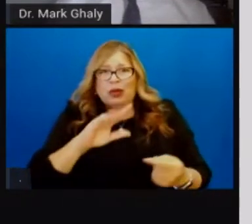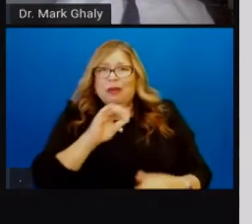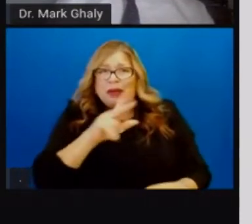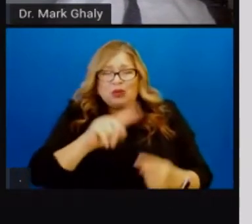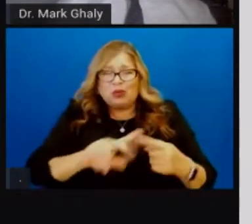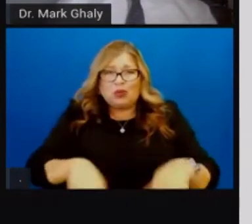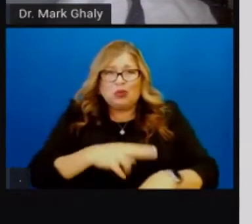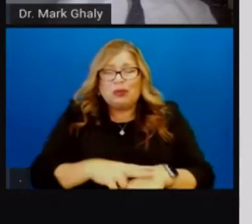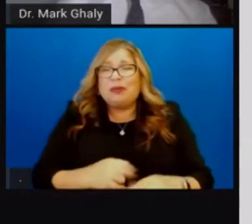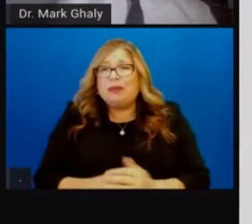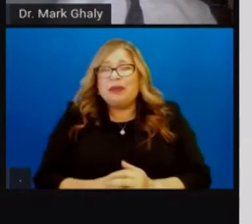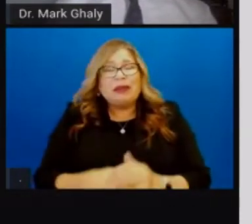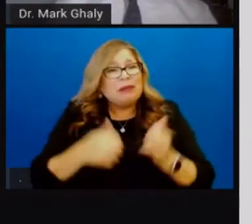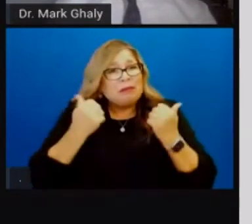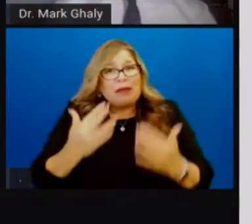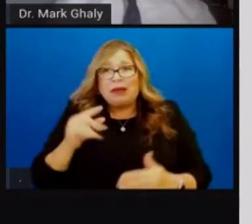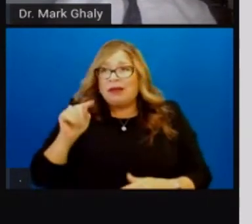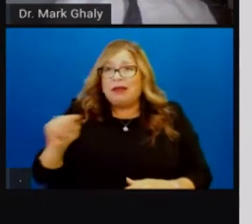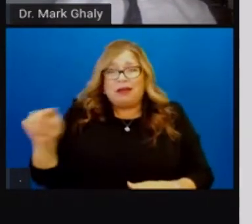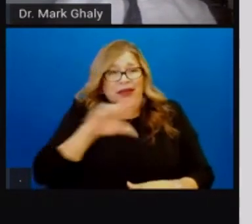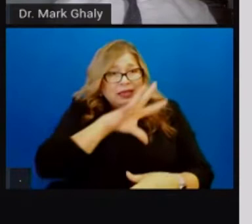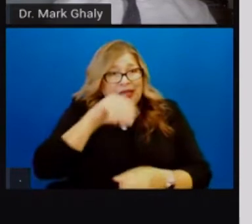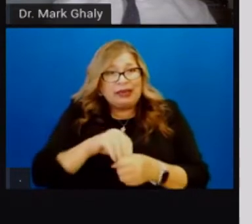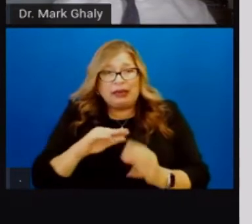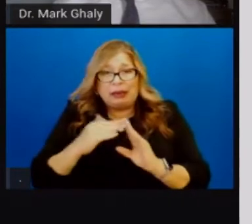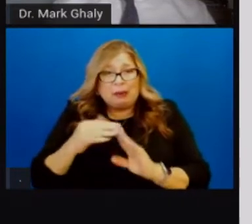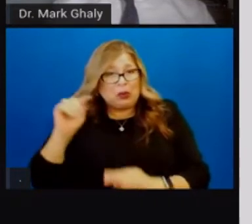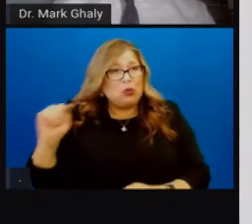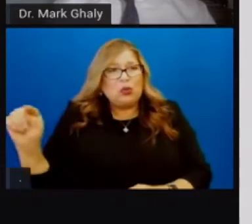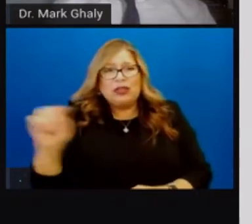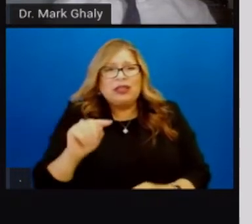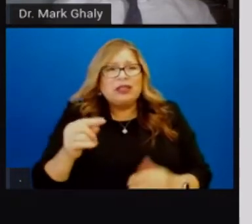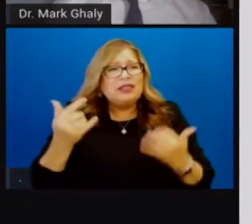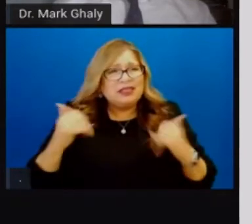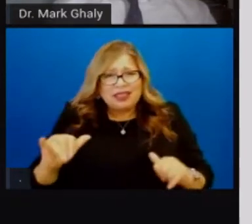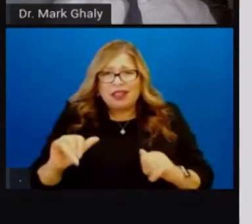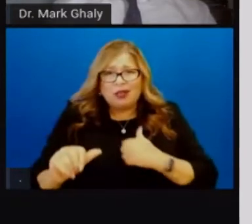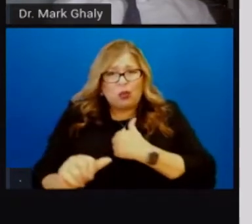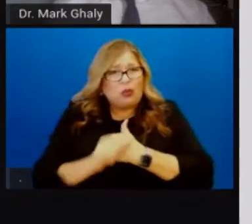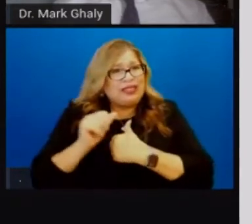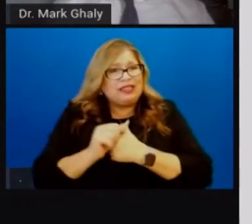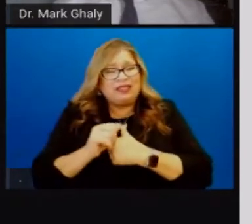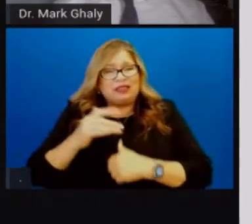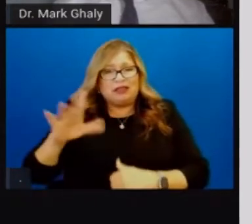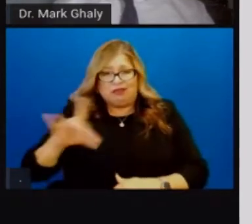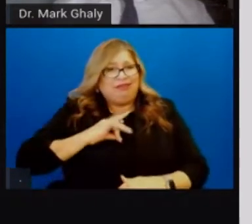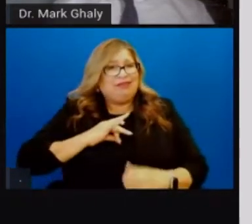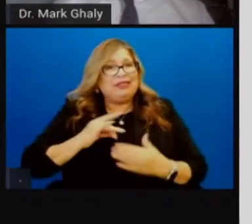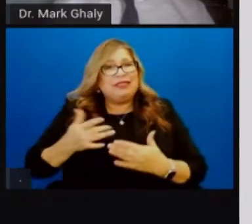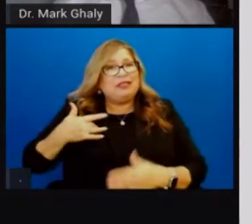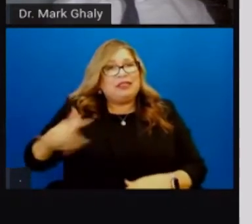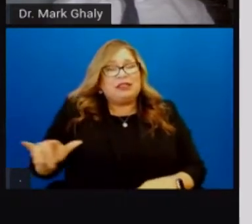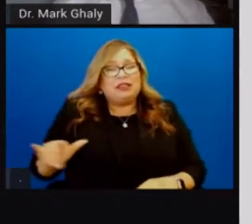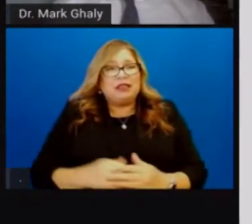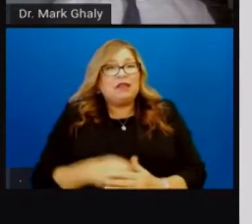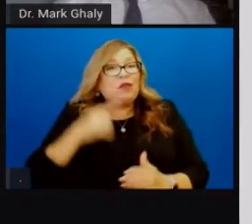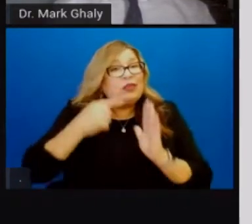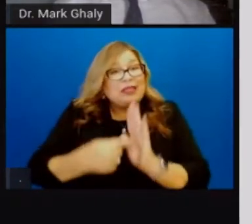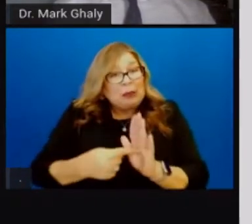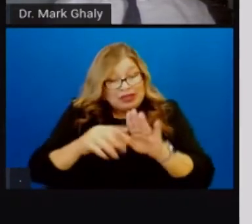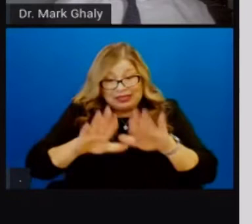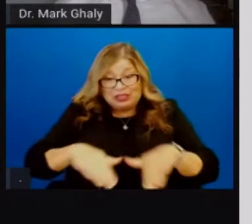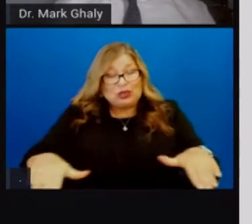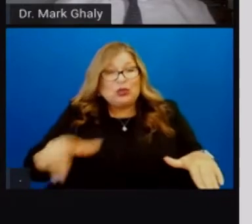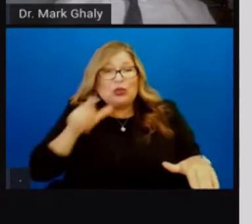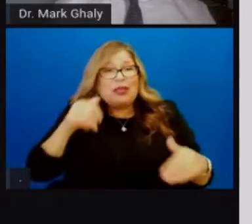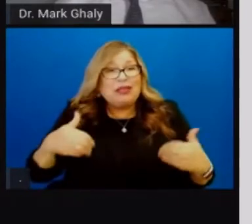of our community who still are at risk, that there are children who are not eligible for a vaccine yet, those kids under